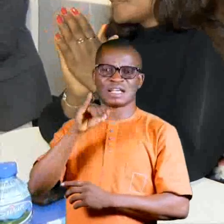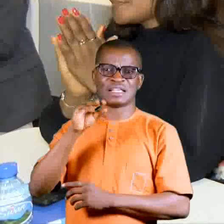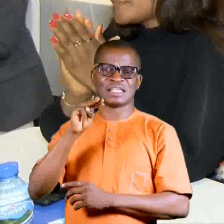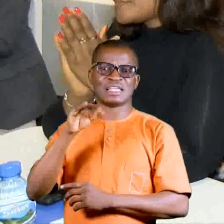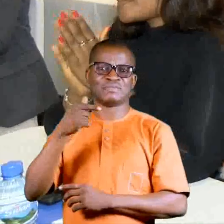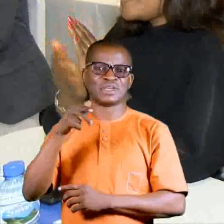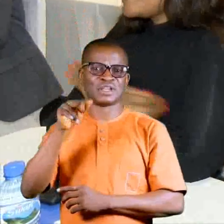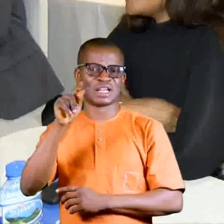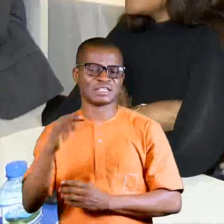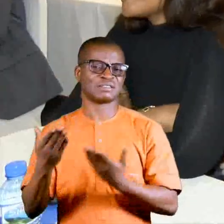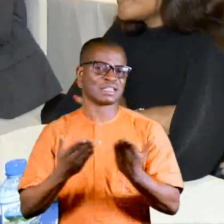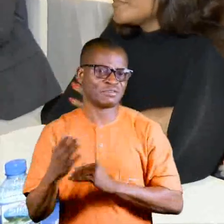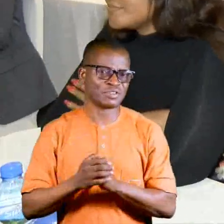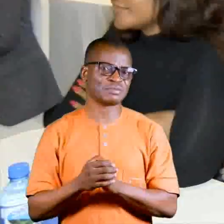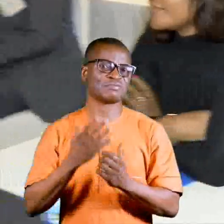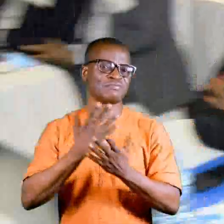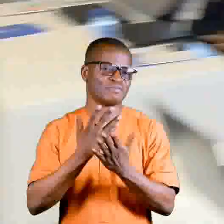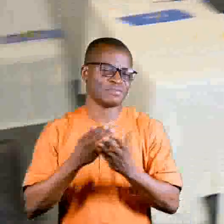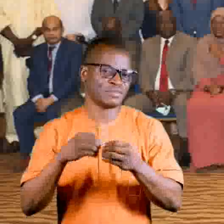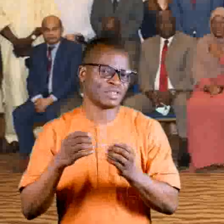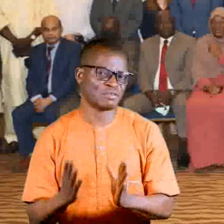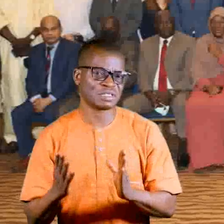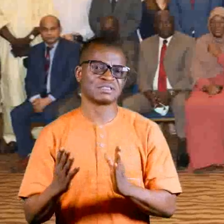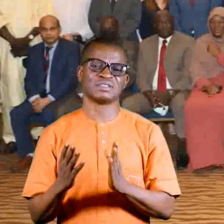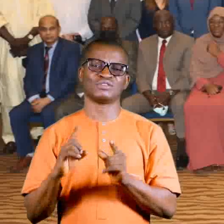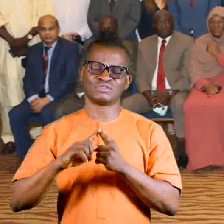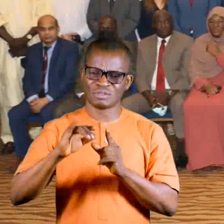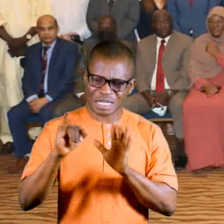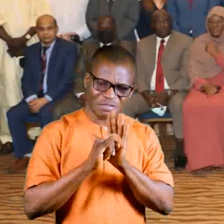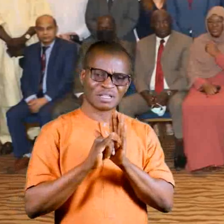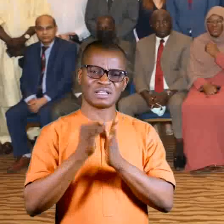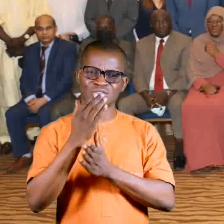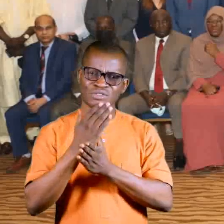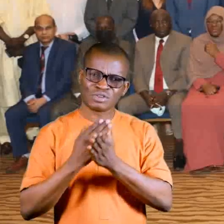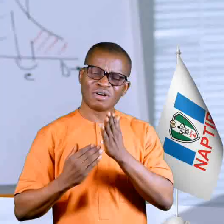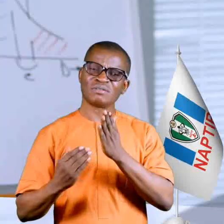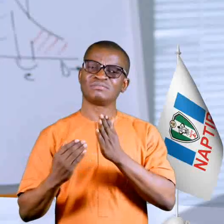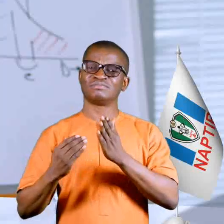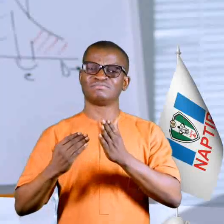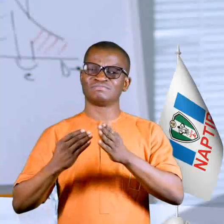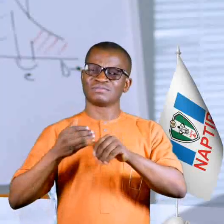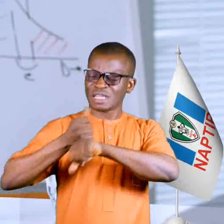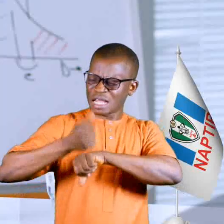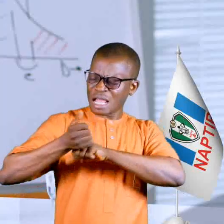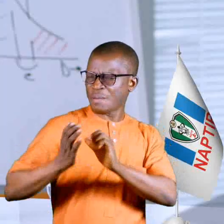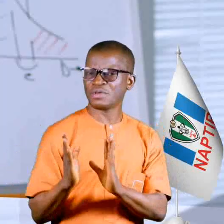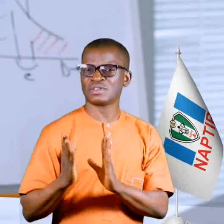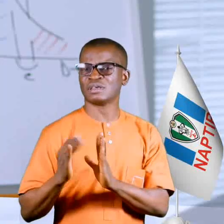Nigerian Correctional Services, on identification of perpetrators. These